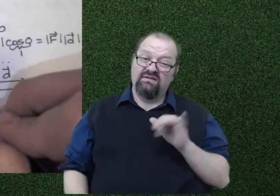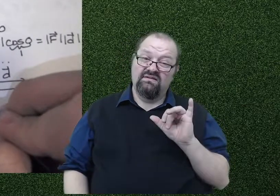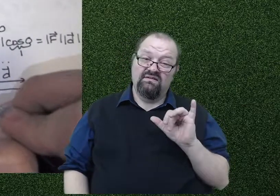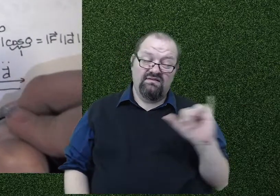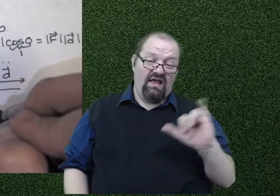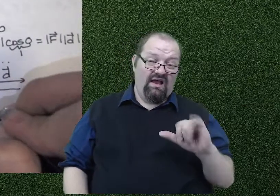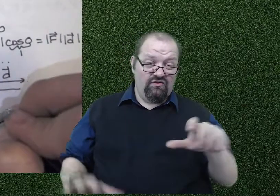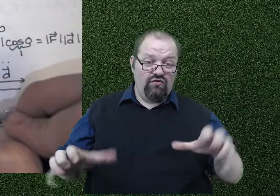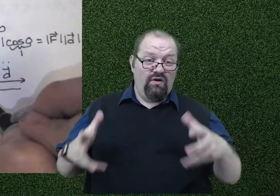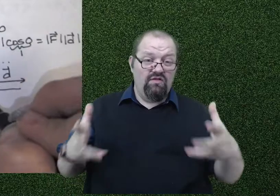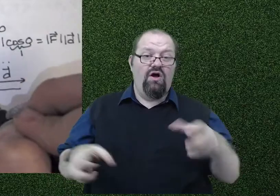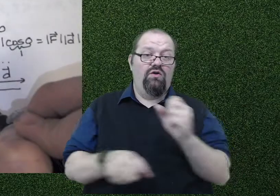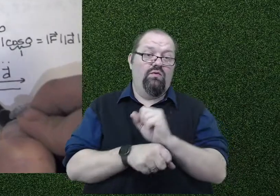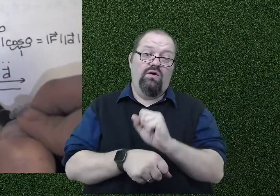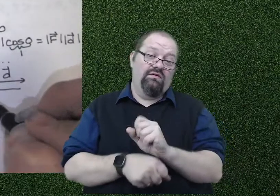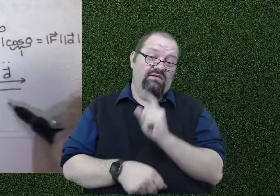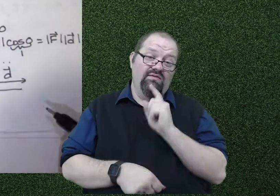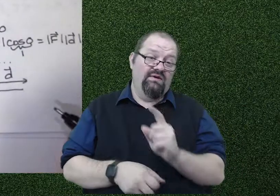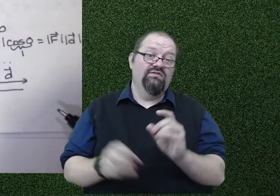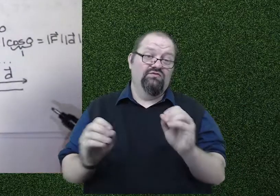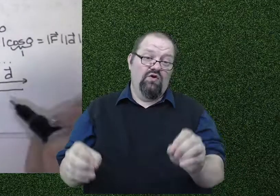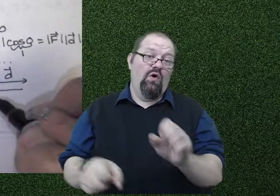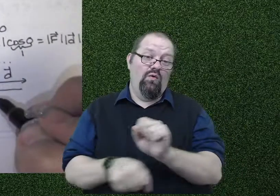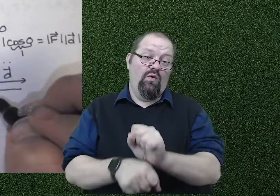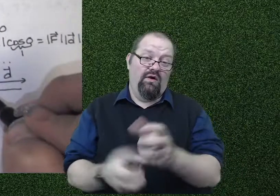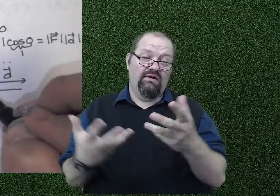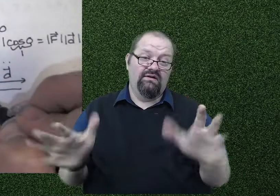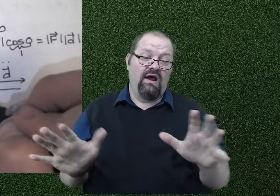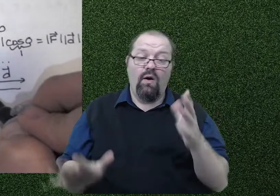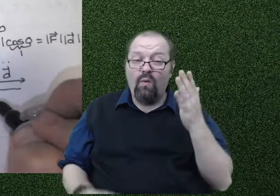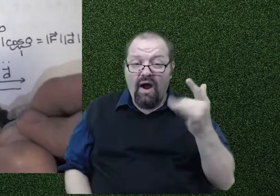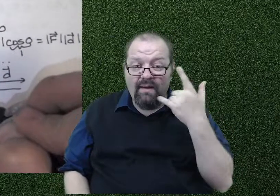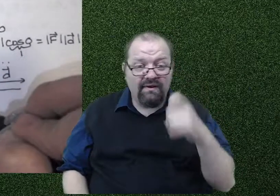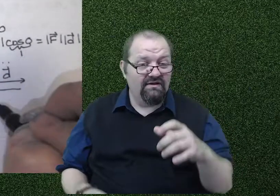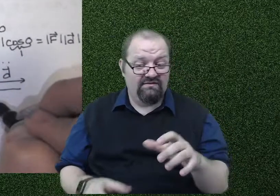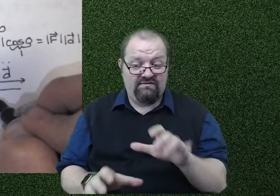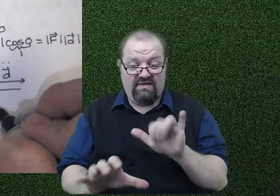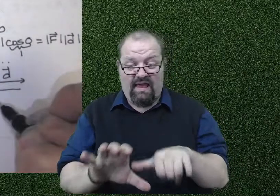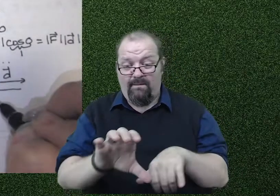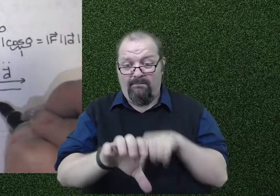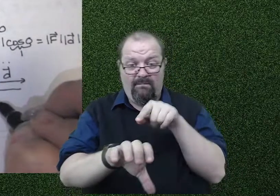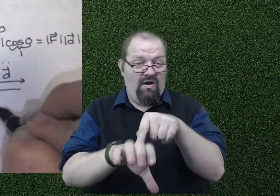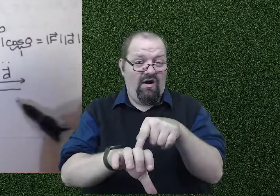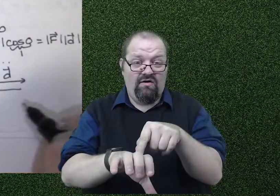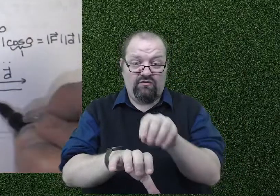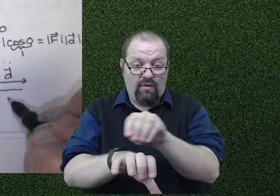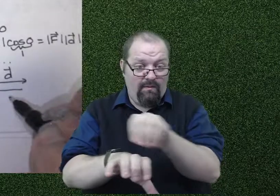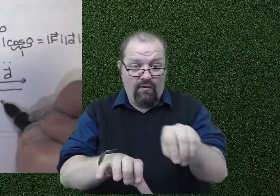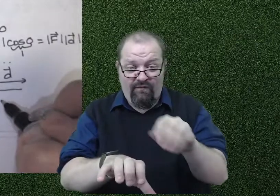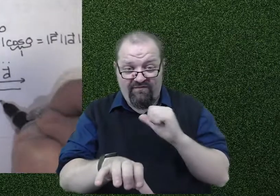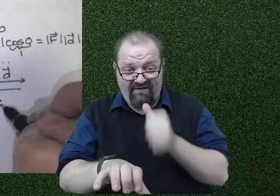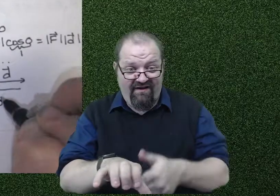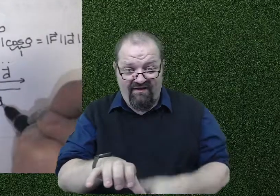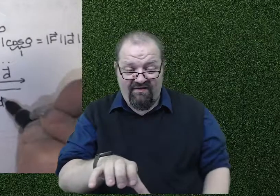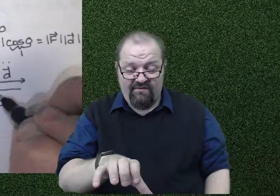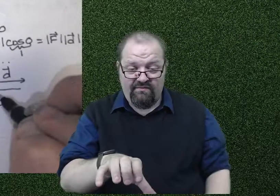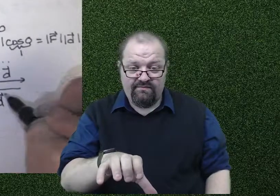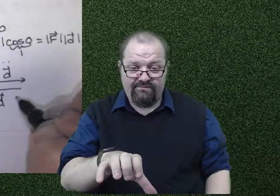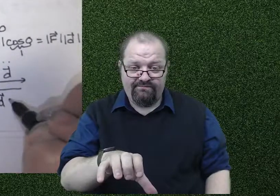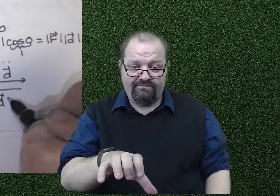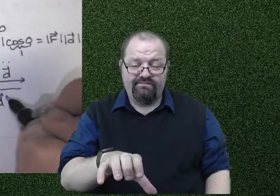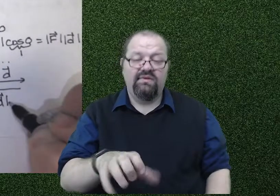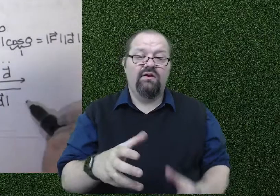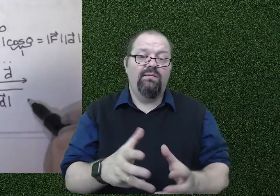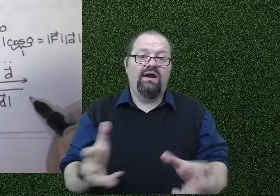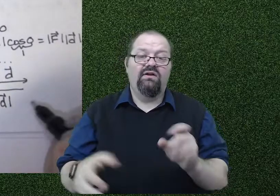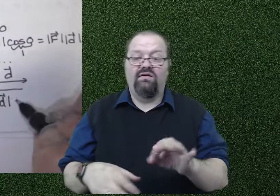work, there's no work done. The box isn't going to move. We're going to have the length of or the magnitude of the force times